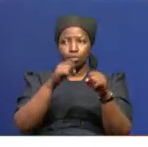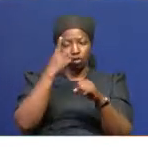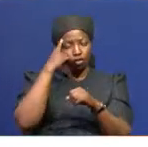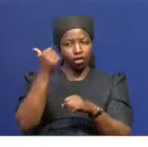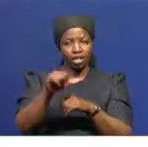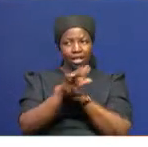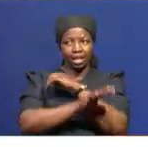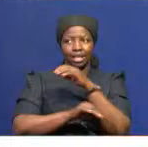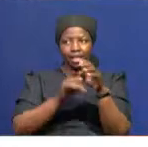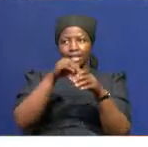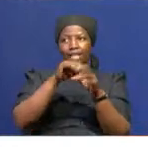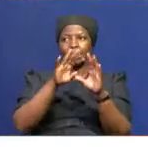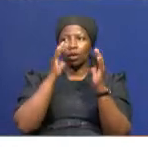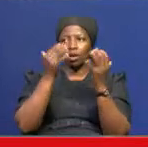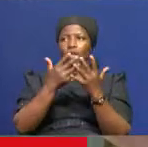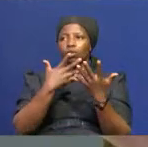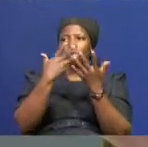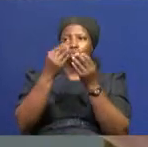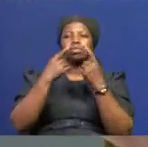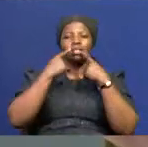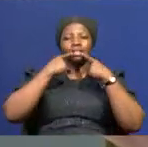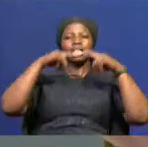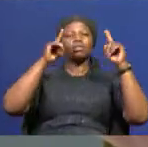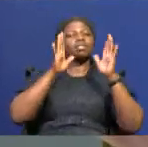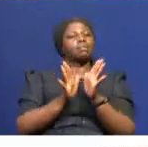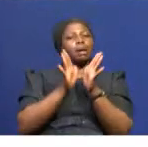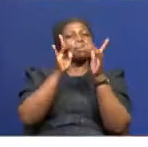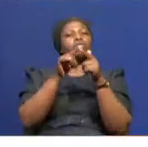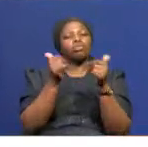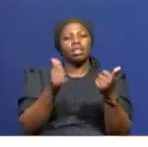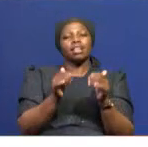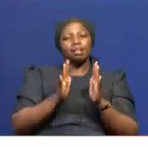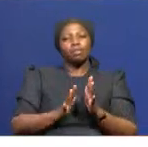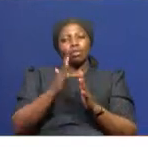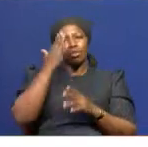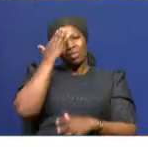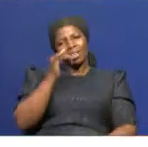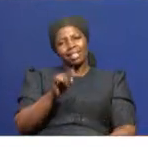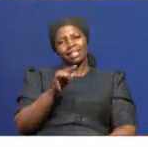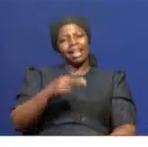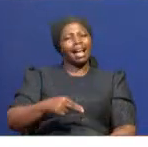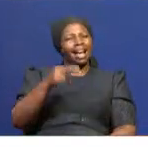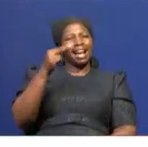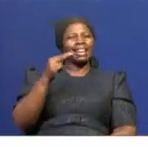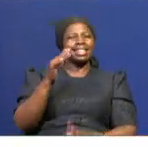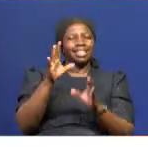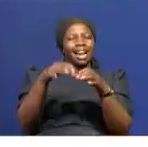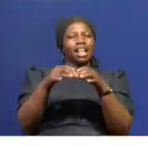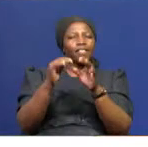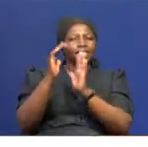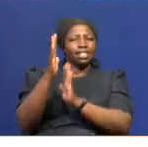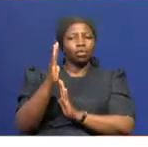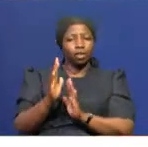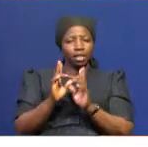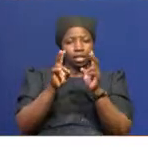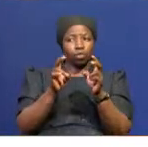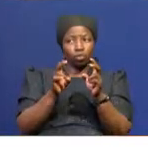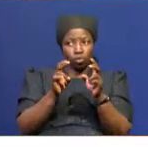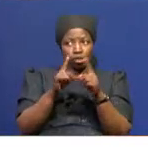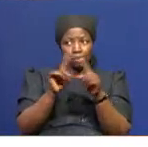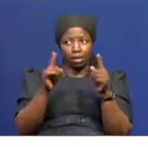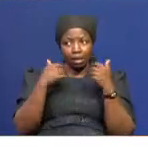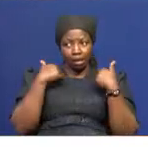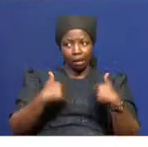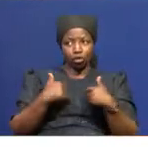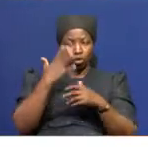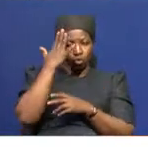world to go and announce this publicly to any person because that is a highly classified security issue. However, I